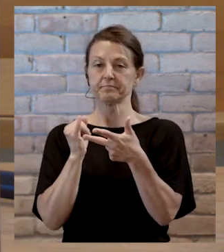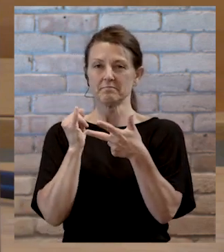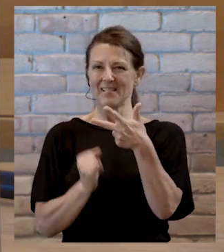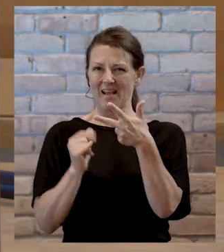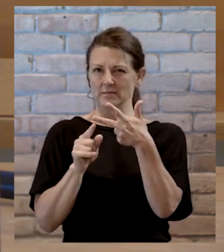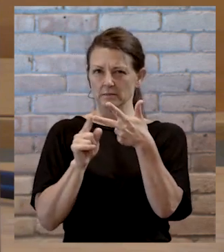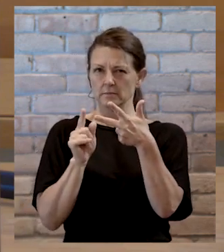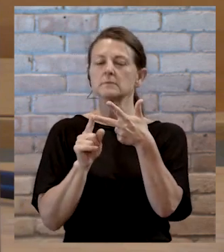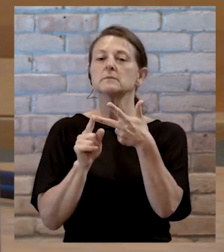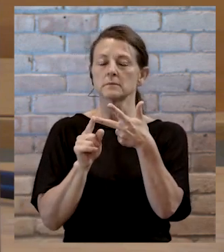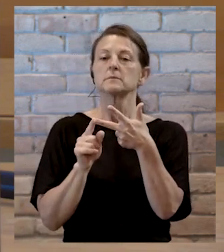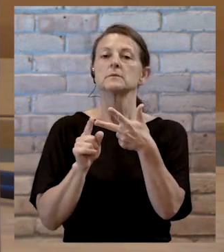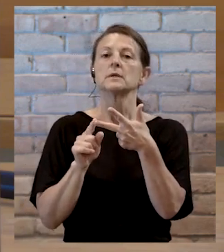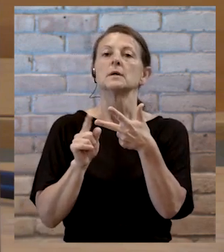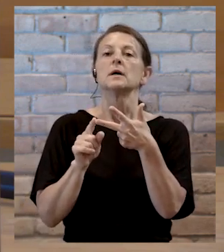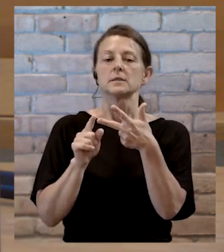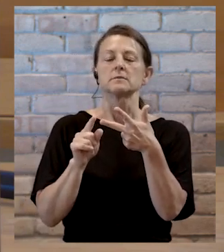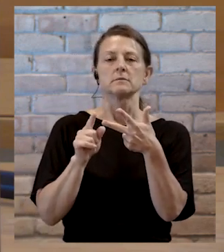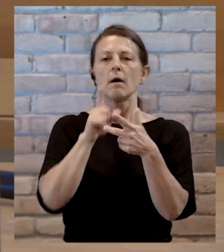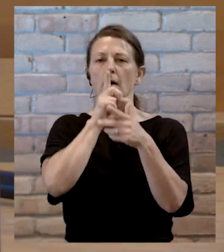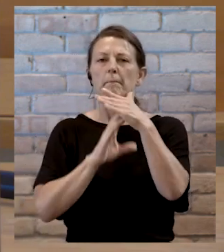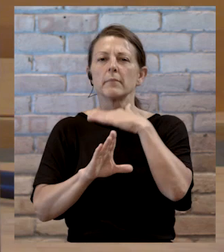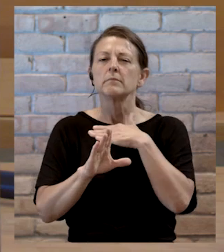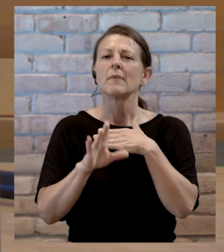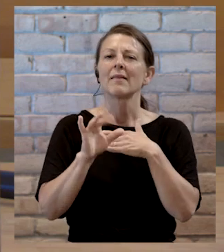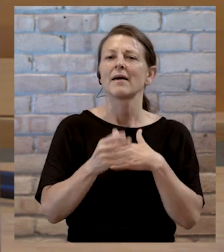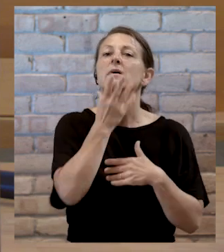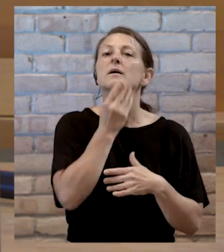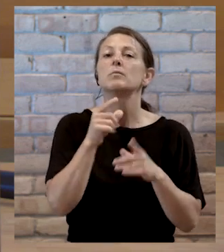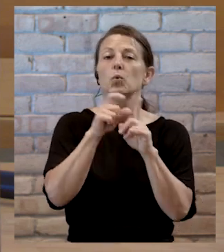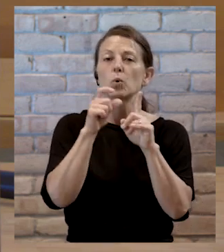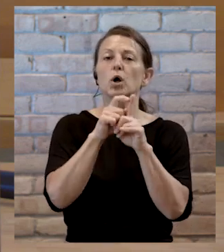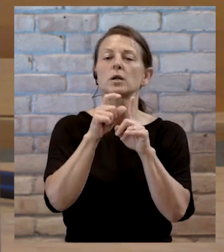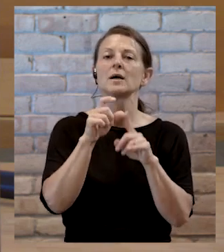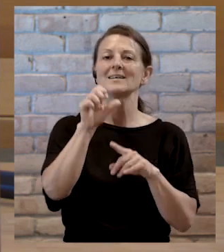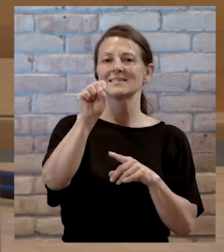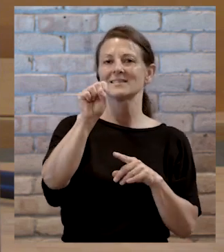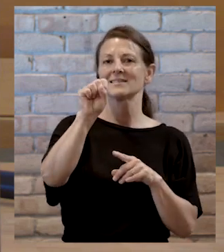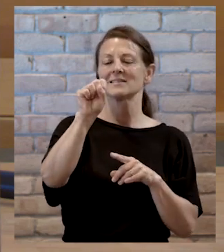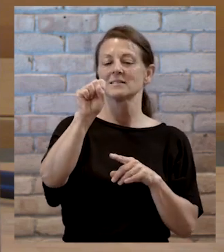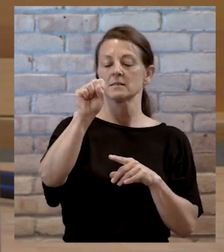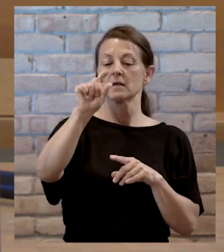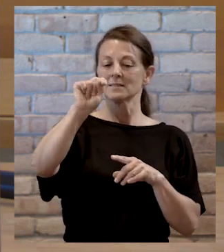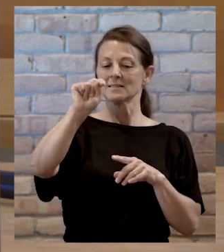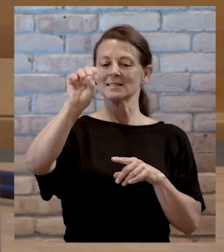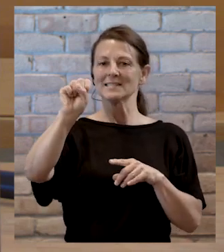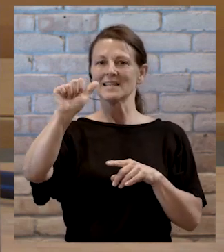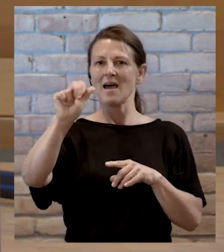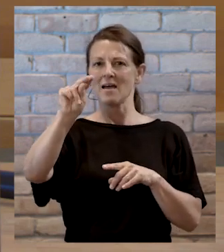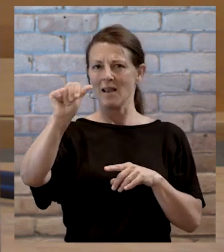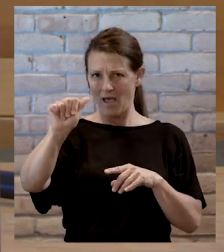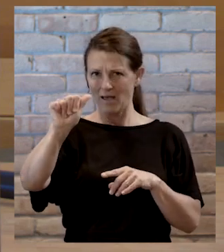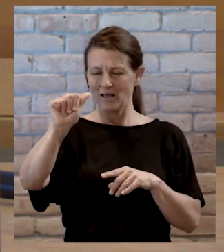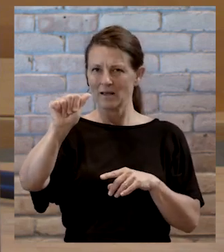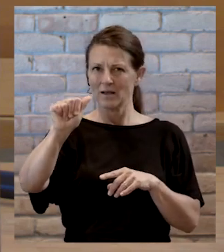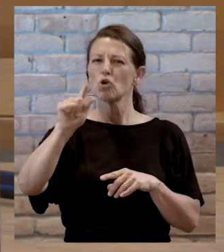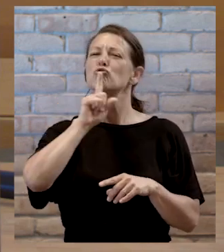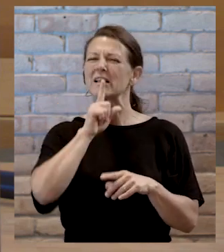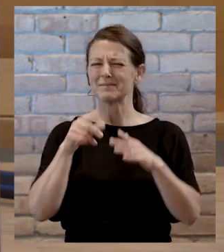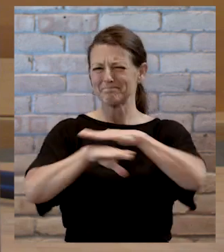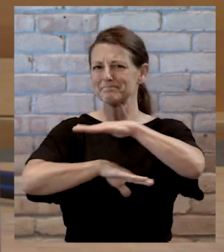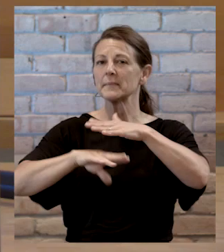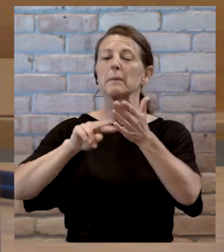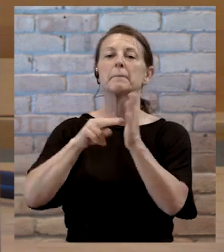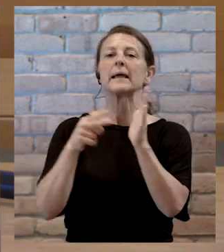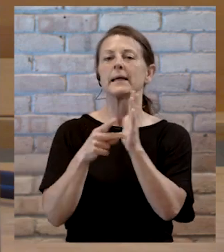humbly. And the Hebrew word for humble there is tsana. And at its core, it means to be modest. But